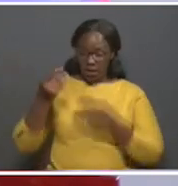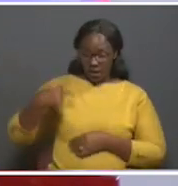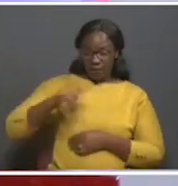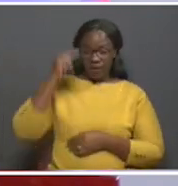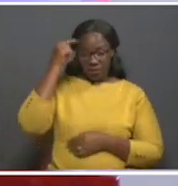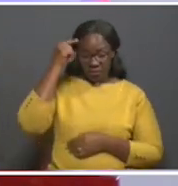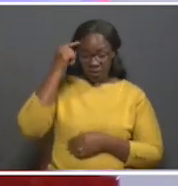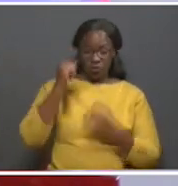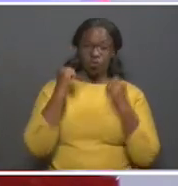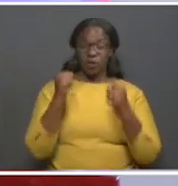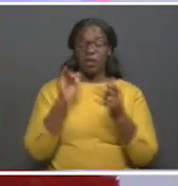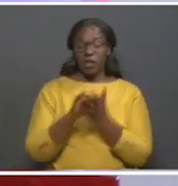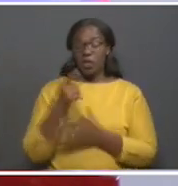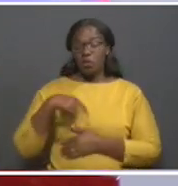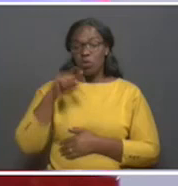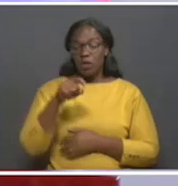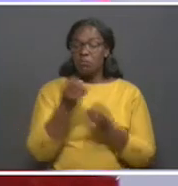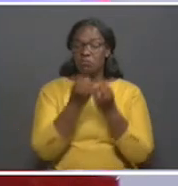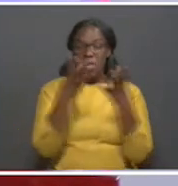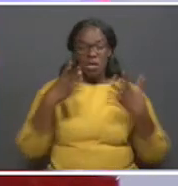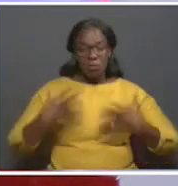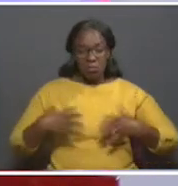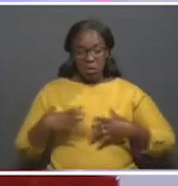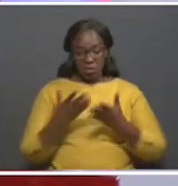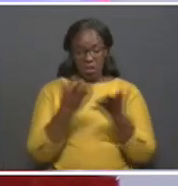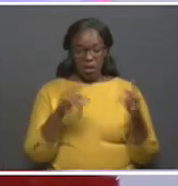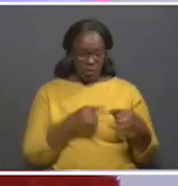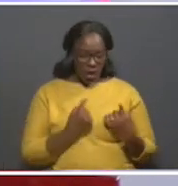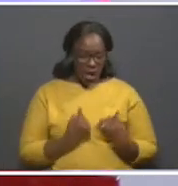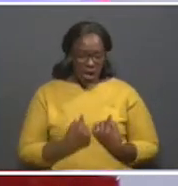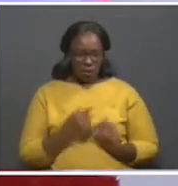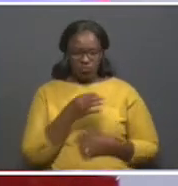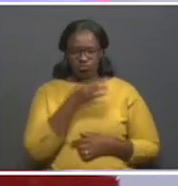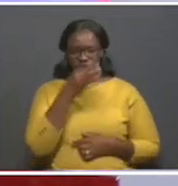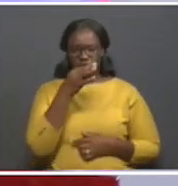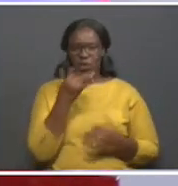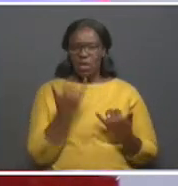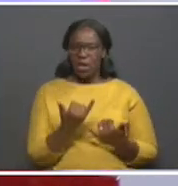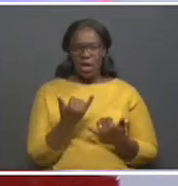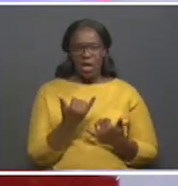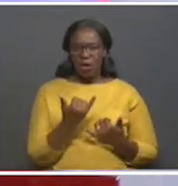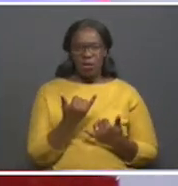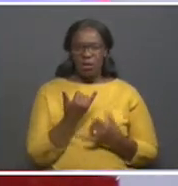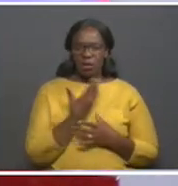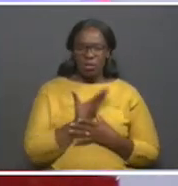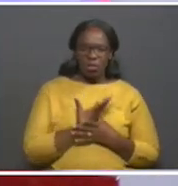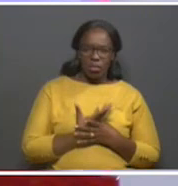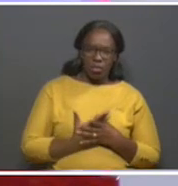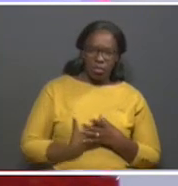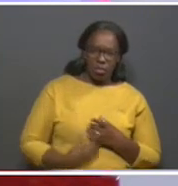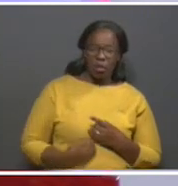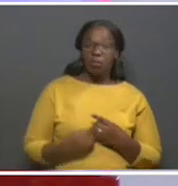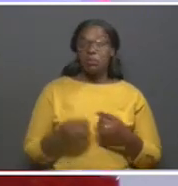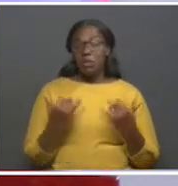mental strength that we need. There are many people, Lord, whose hearts, whose souls are giving way to depression, giving way,